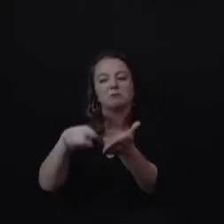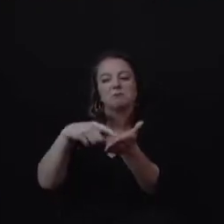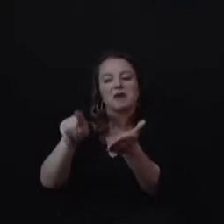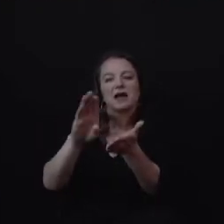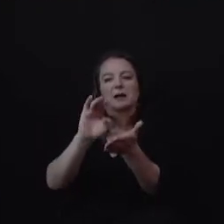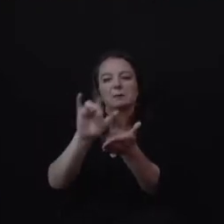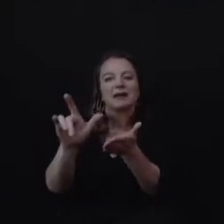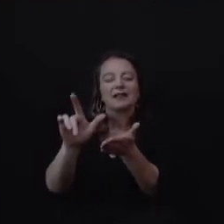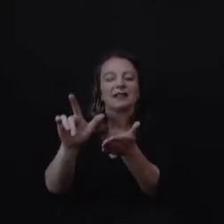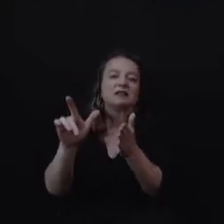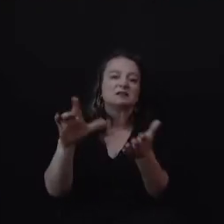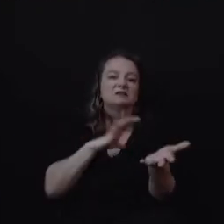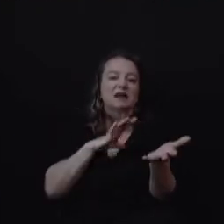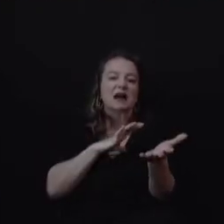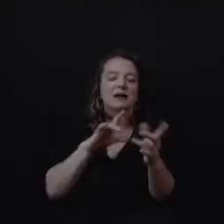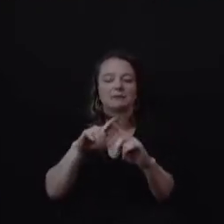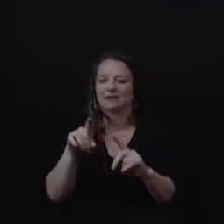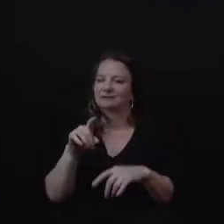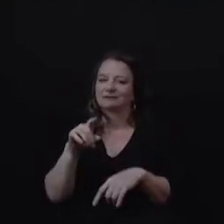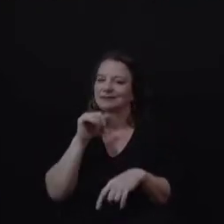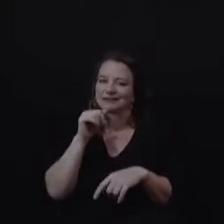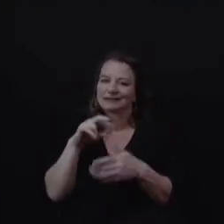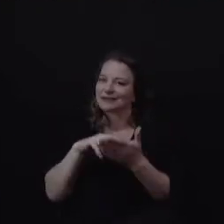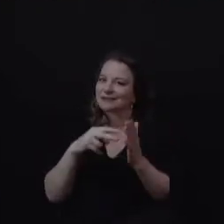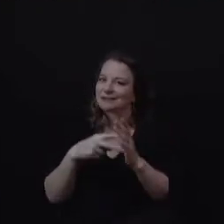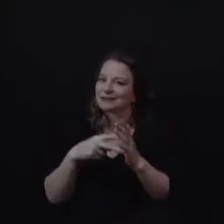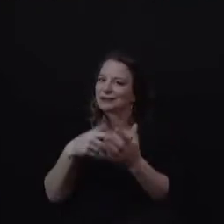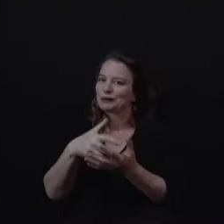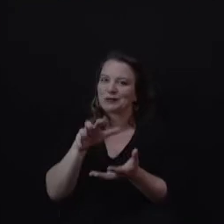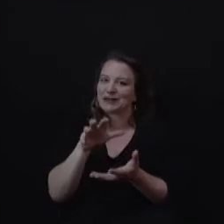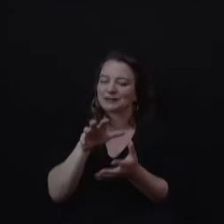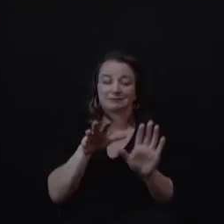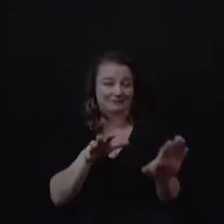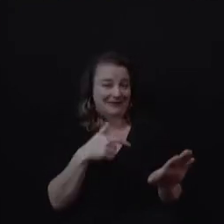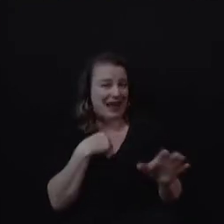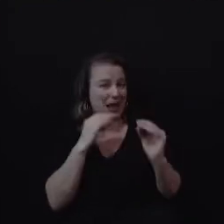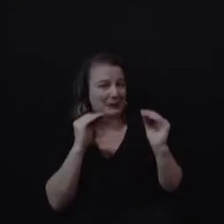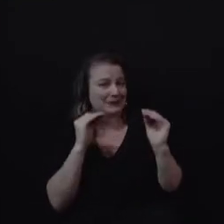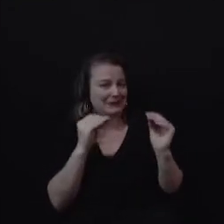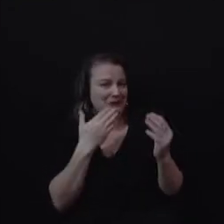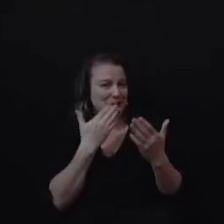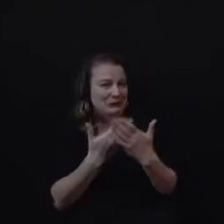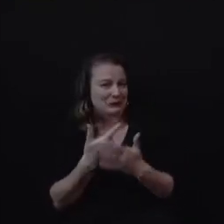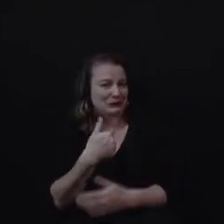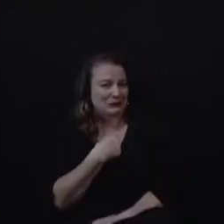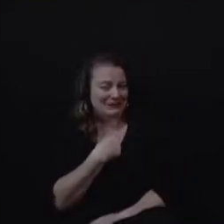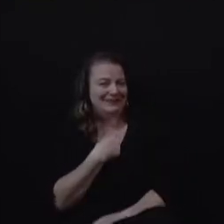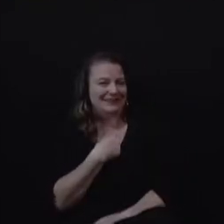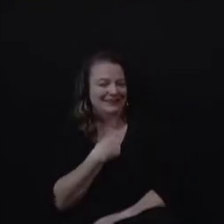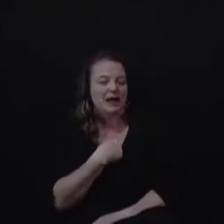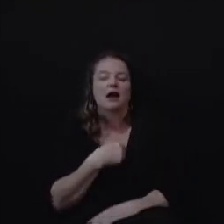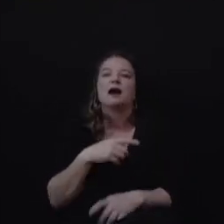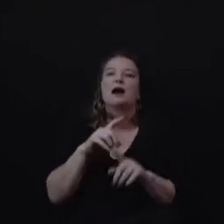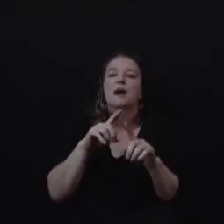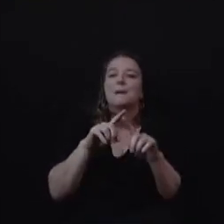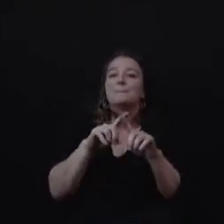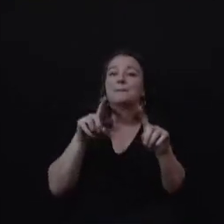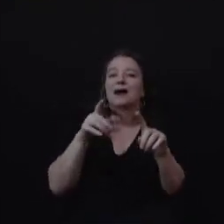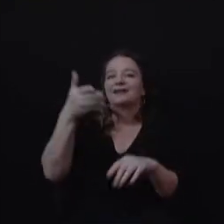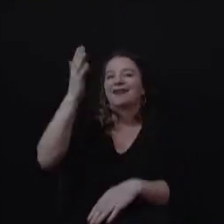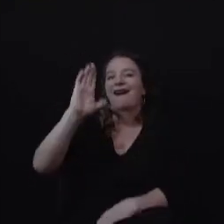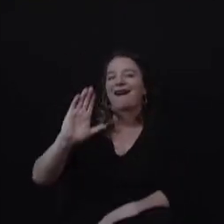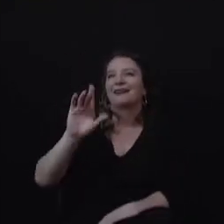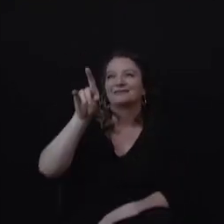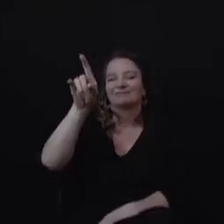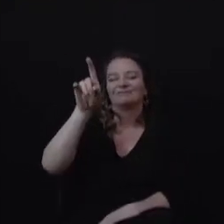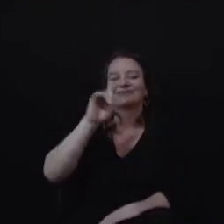doesn't mean you're rich. I'm teaching good. It says, but God, who